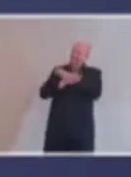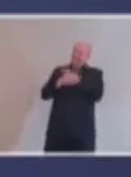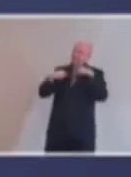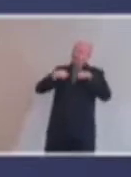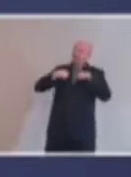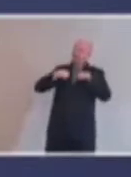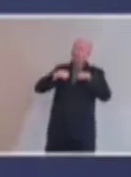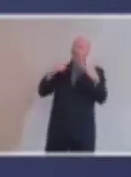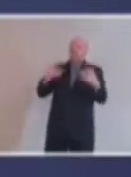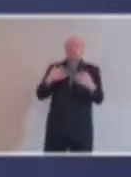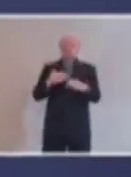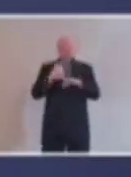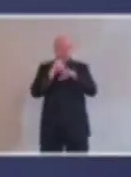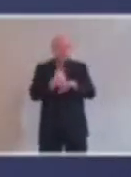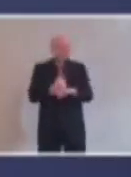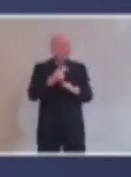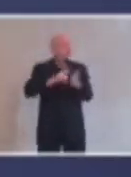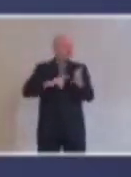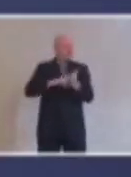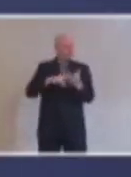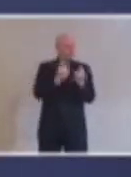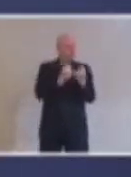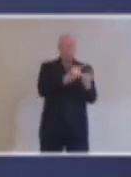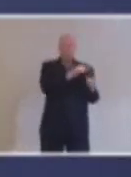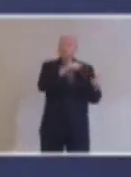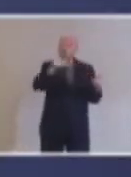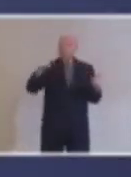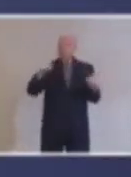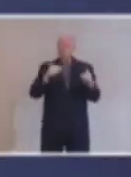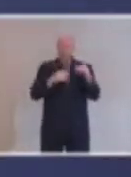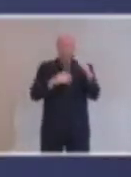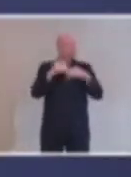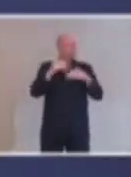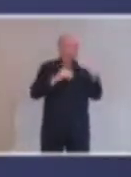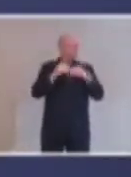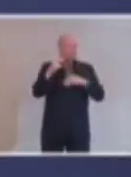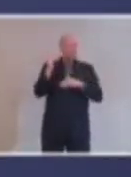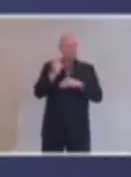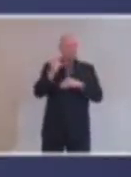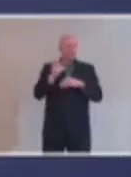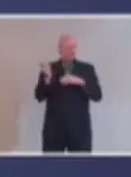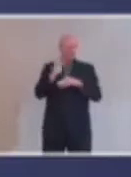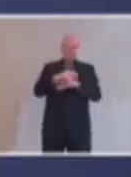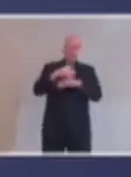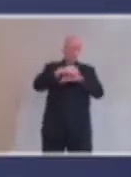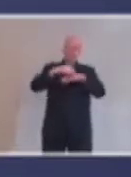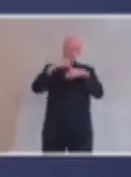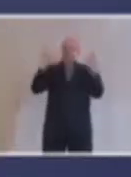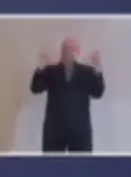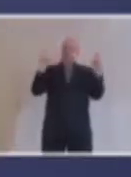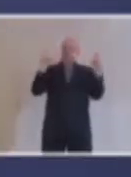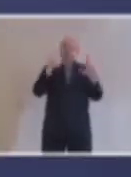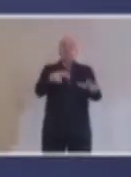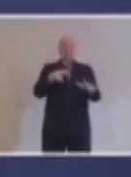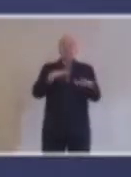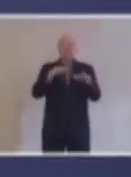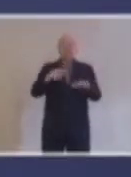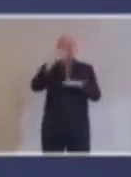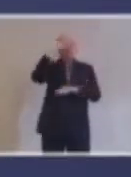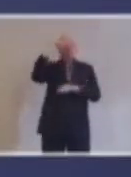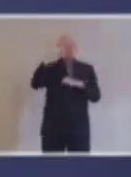of basic natural phenomena, we will build back and bounce back greener. And this government will lead that